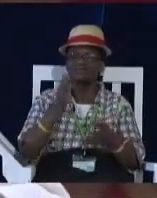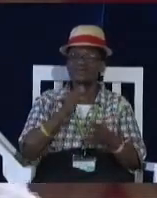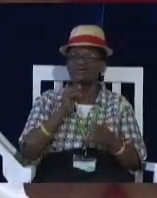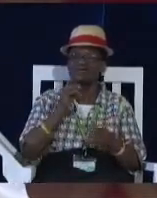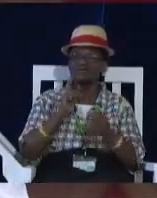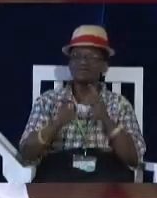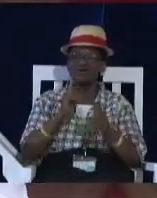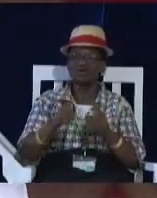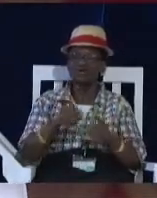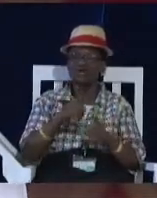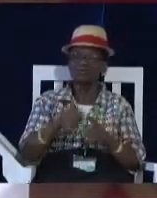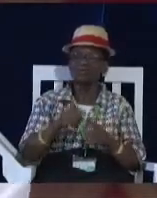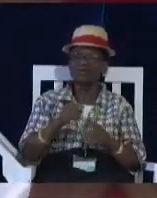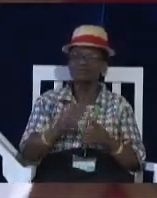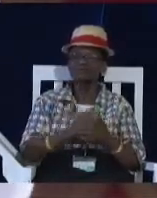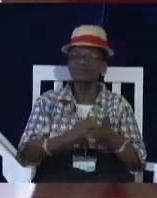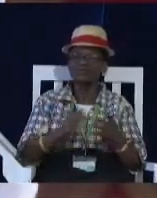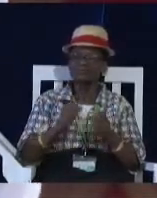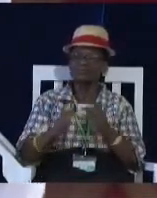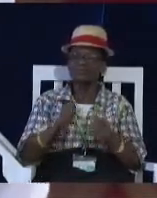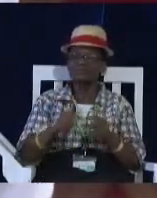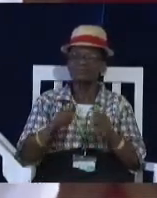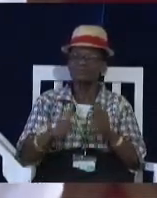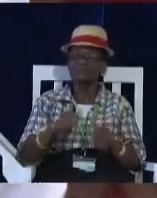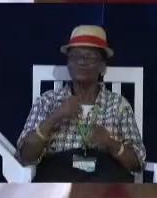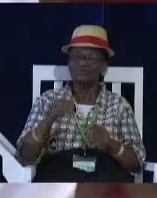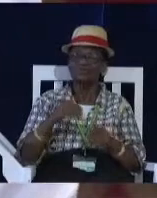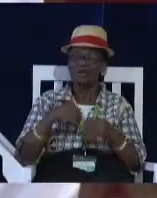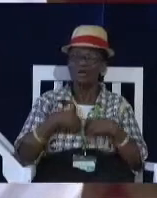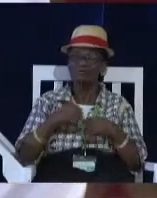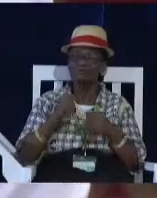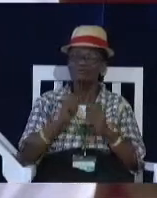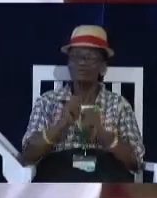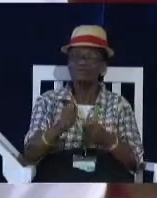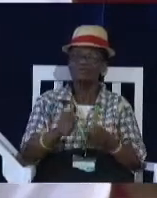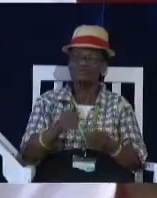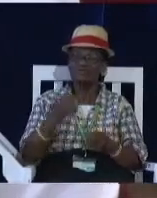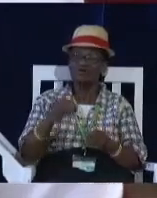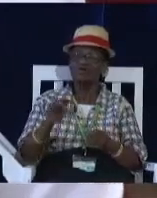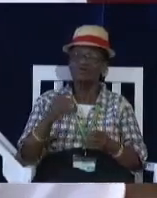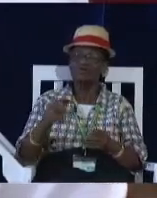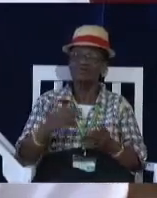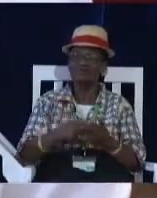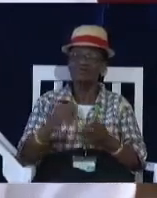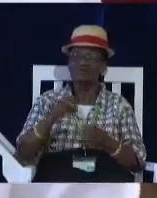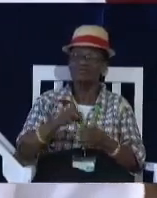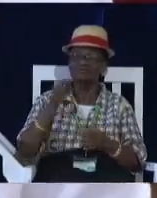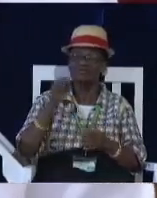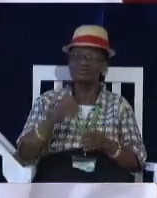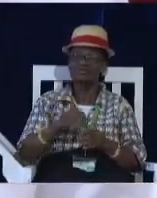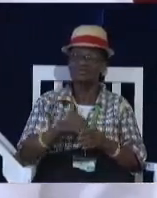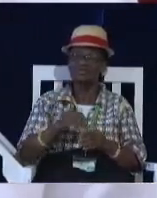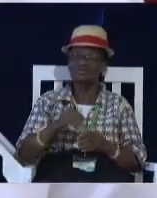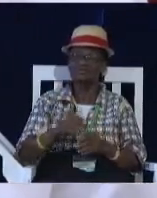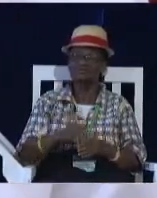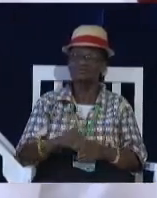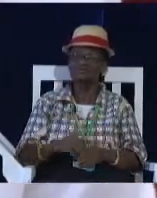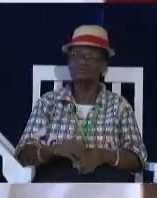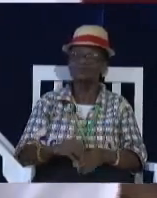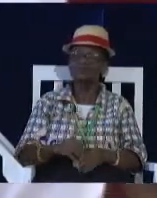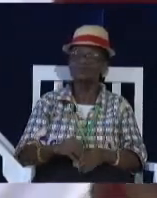have gifts of the Holy Spirit. In 1 Corinthians chapter 12, you can read the whole chapter if you